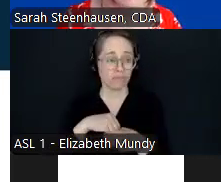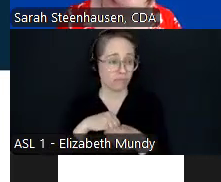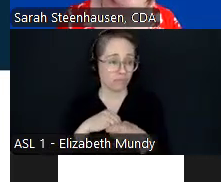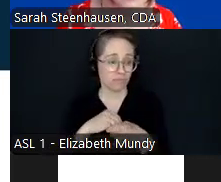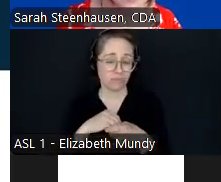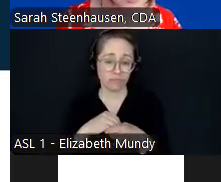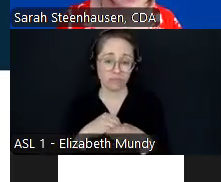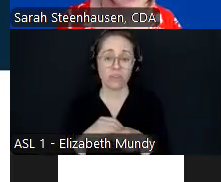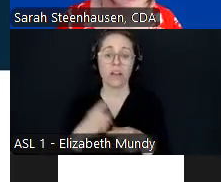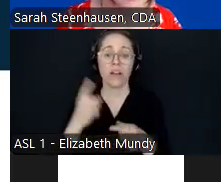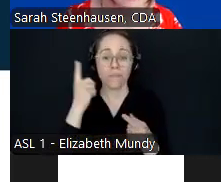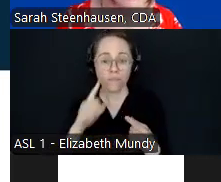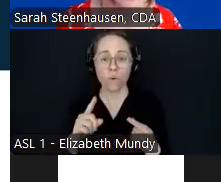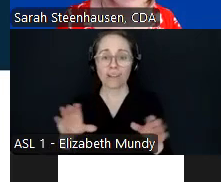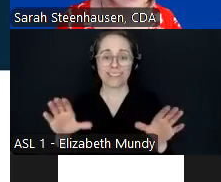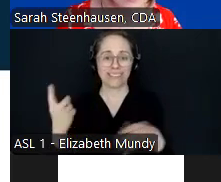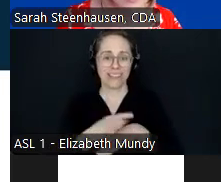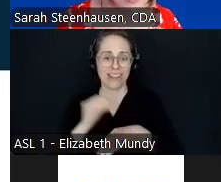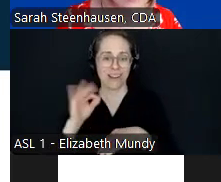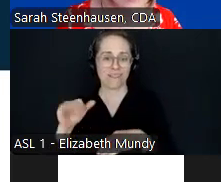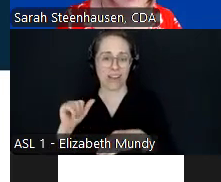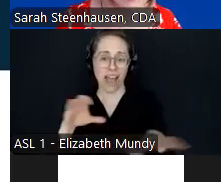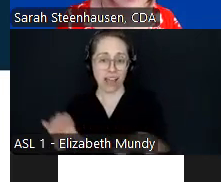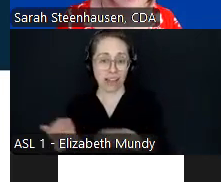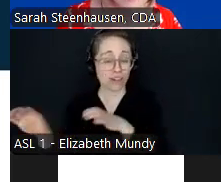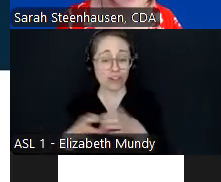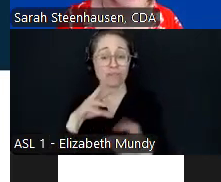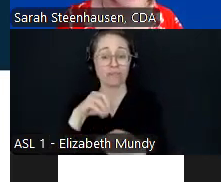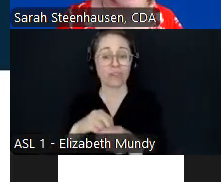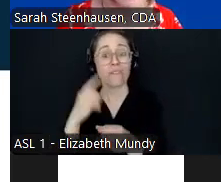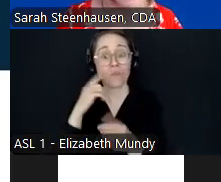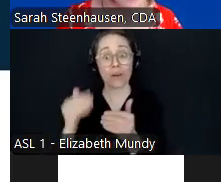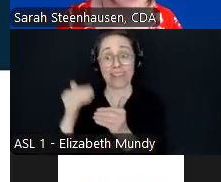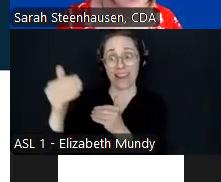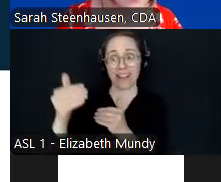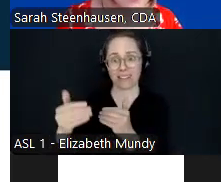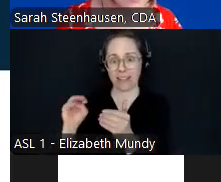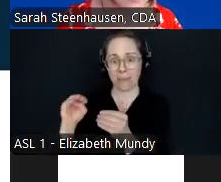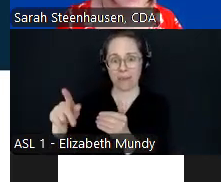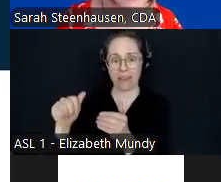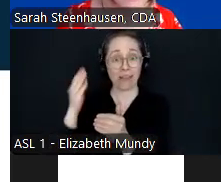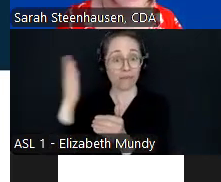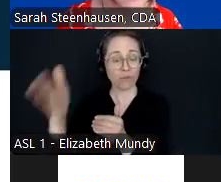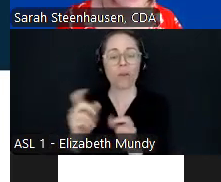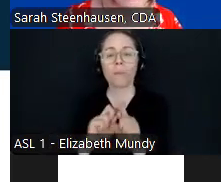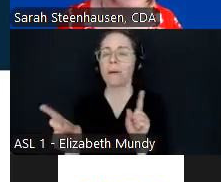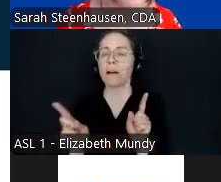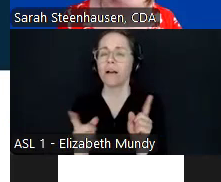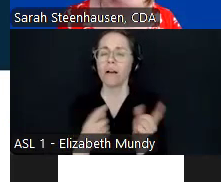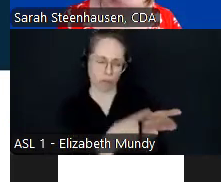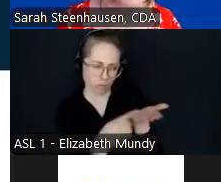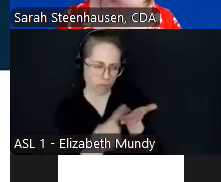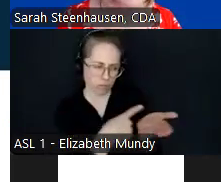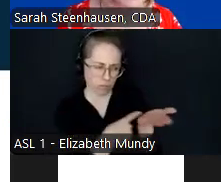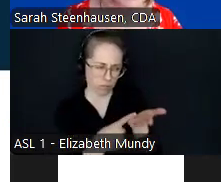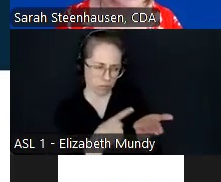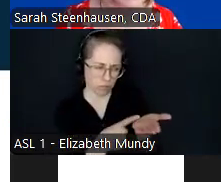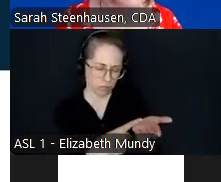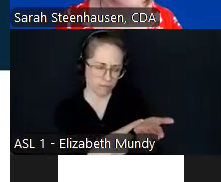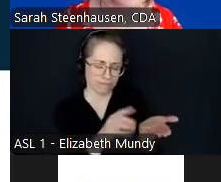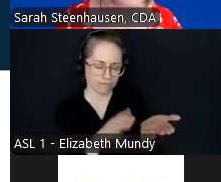for consideration in the next iteration of the MPA. But we've been talking with our colleagues on the Equity Advisory Committee